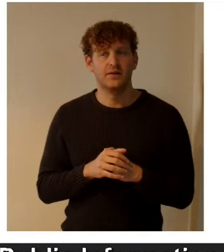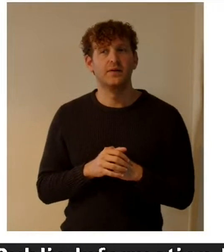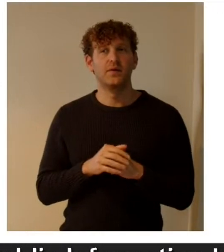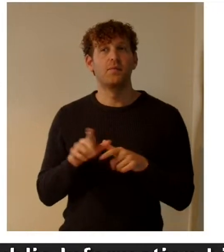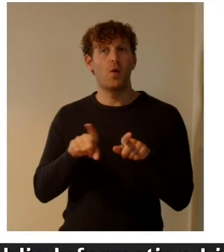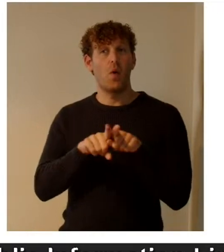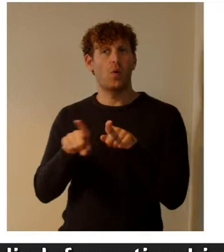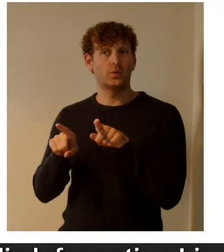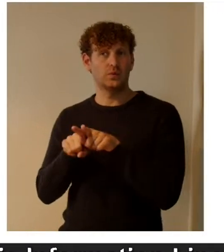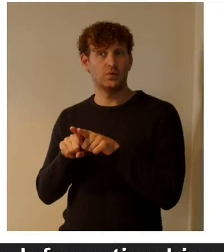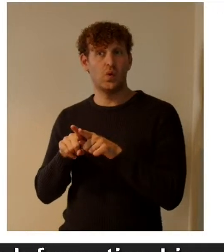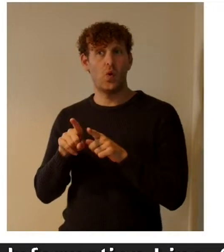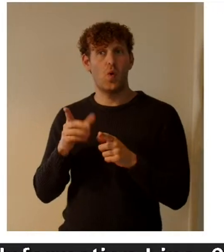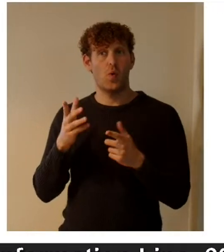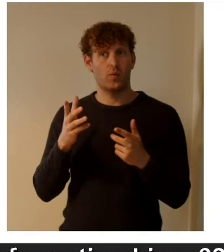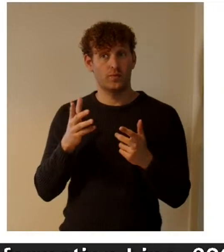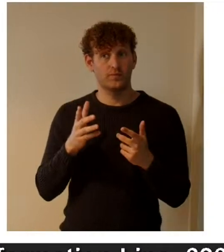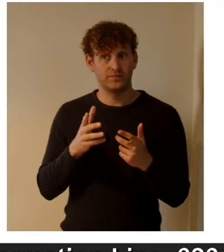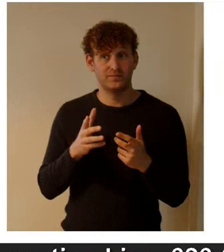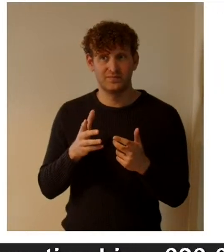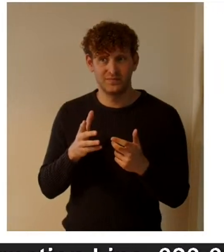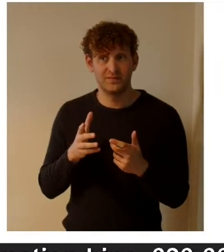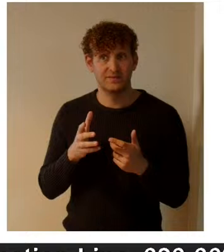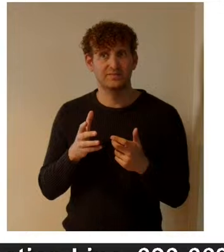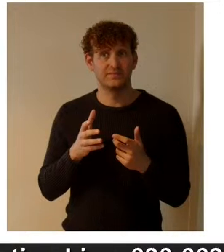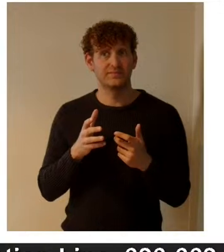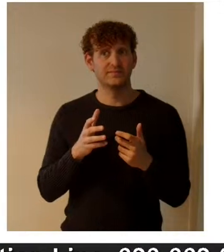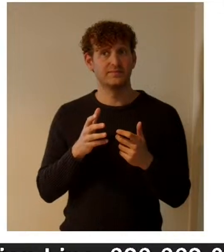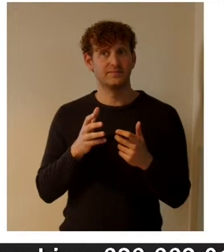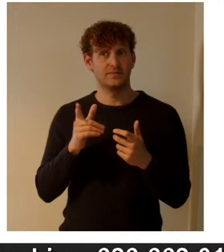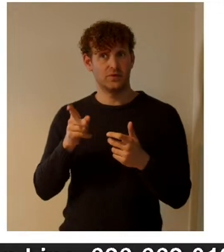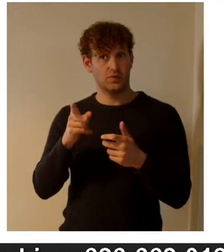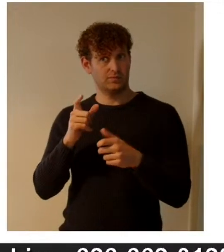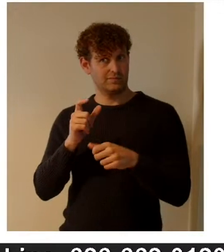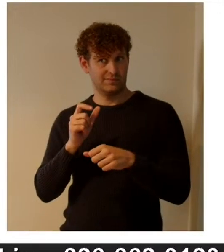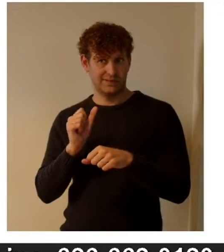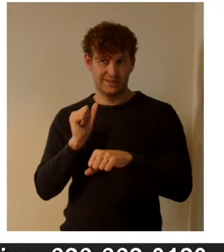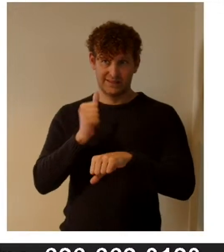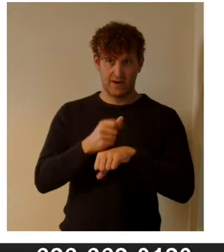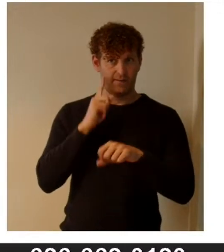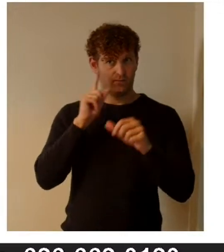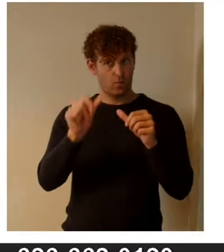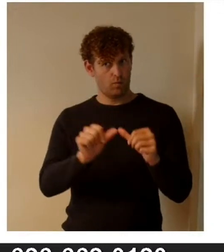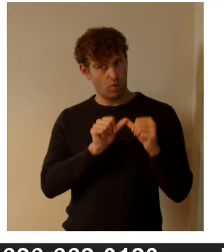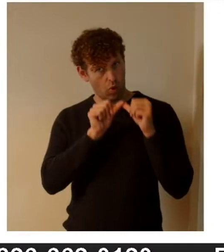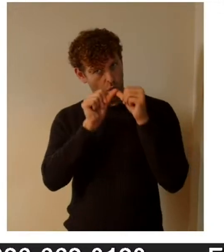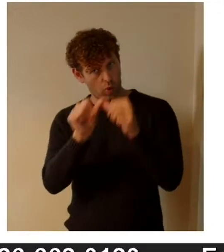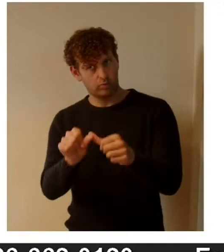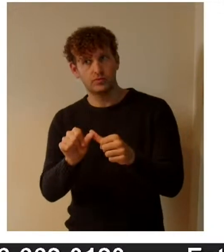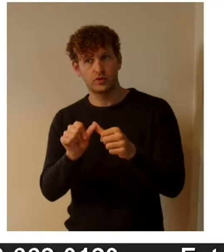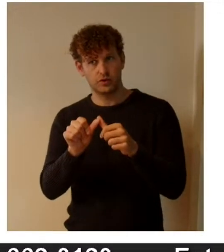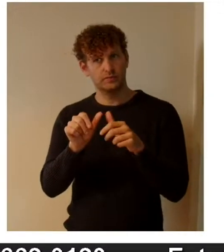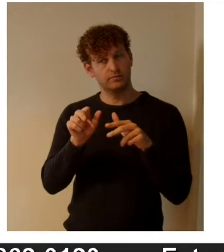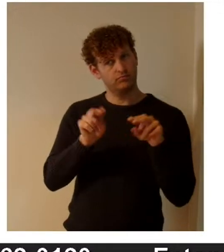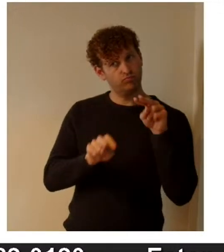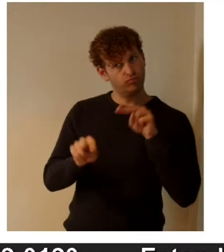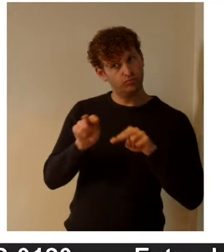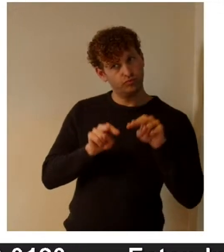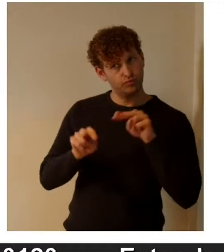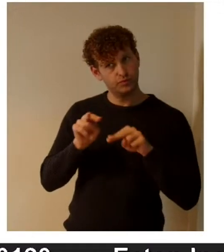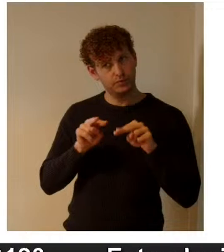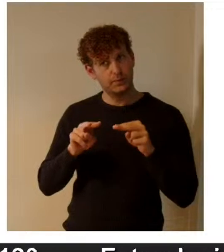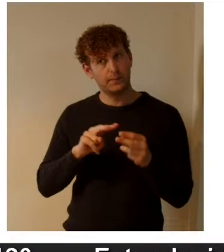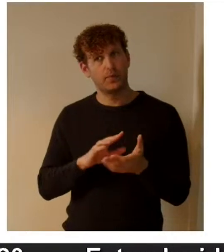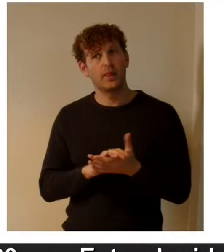dots are my regulatory monitors that we set up and establish for long-term monitoring purposes. A big appreciation to all the private residents